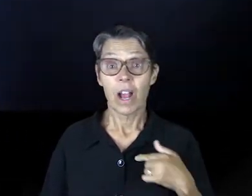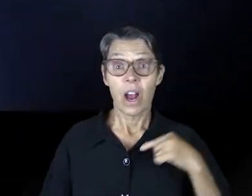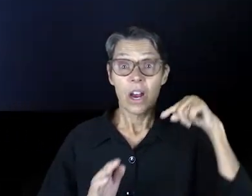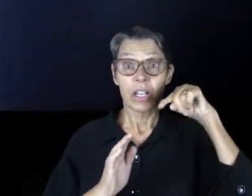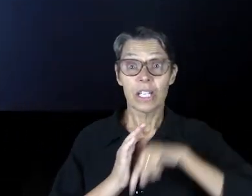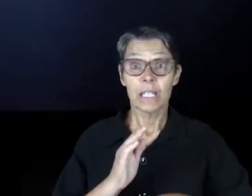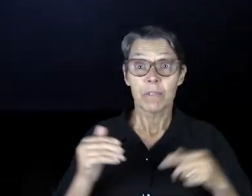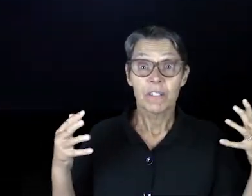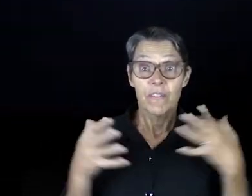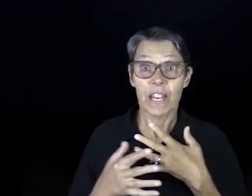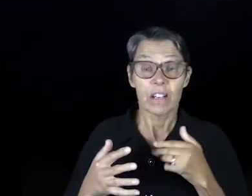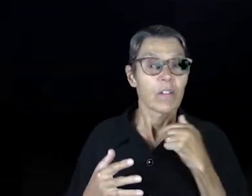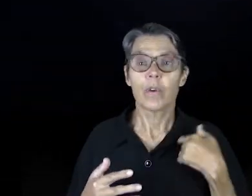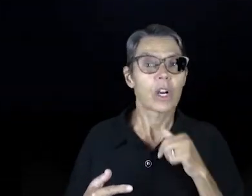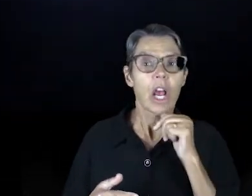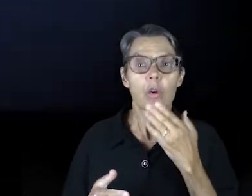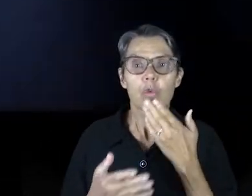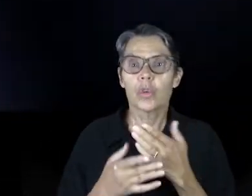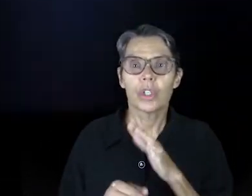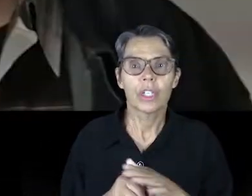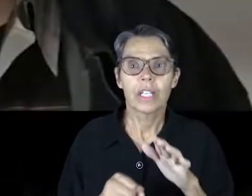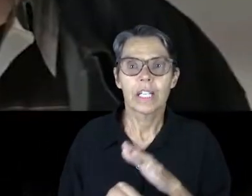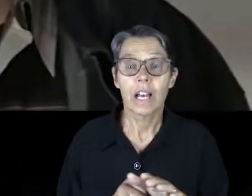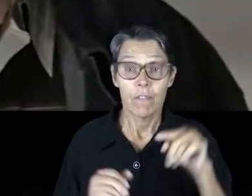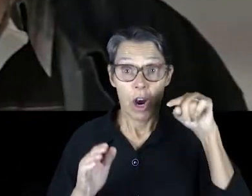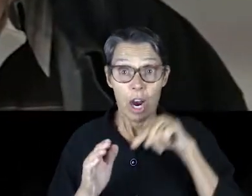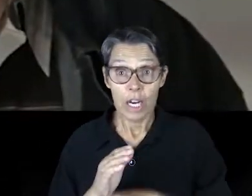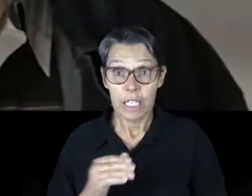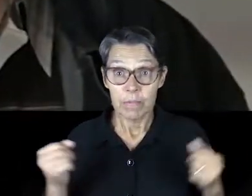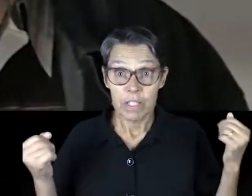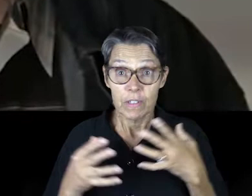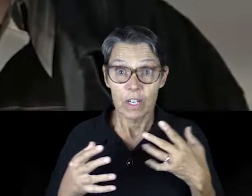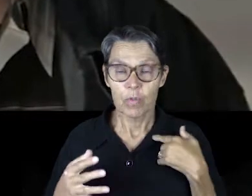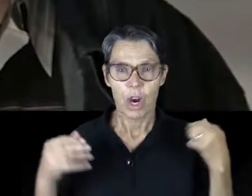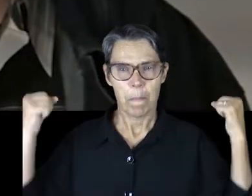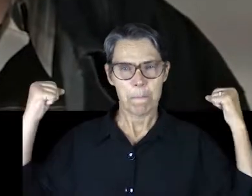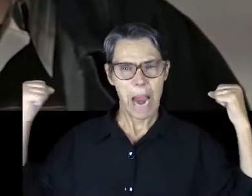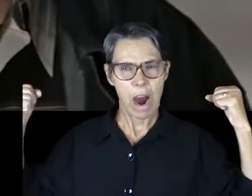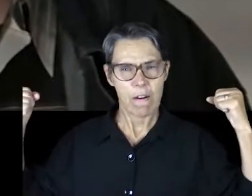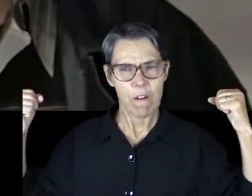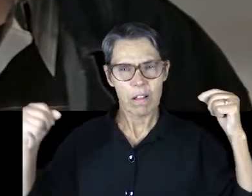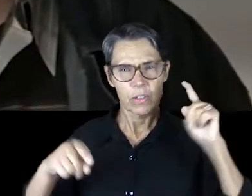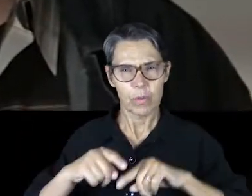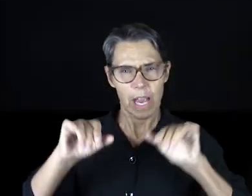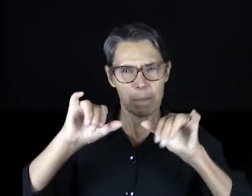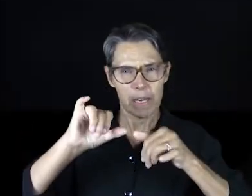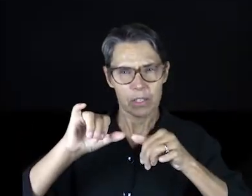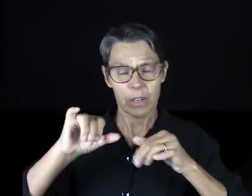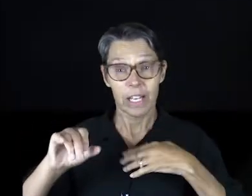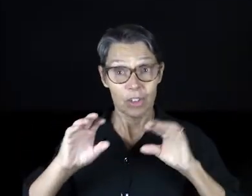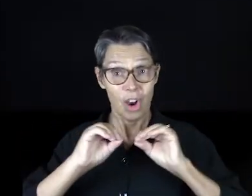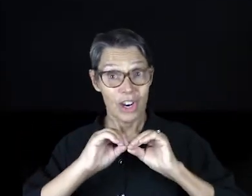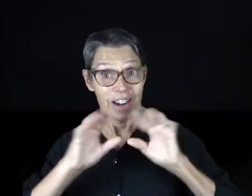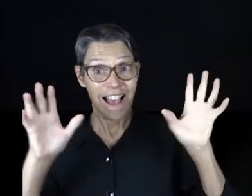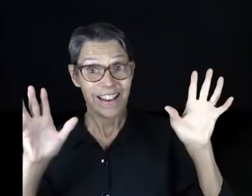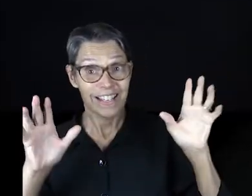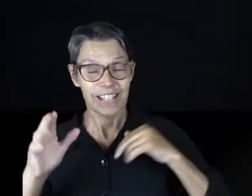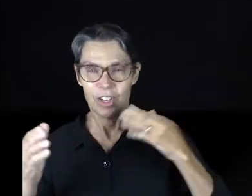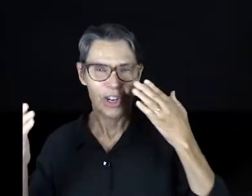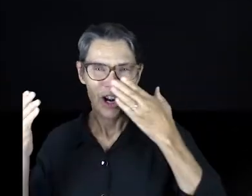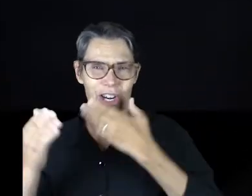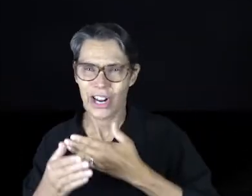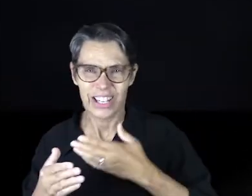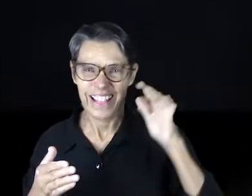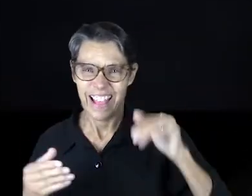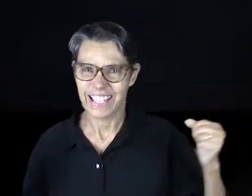Our deepest fear is not that we are inadequate. Our deepest fear is that we are powerful beyond measure. It is our light,